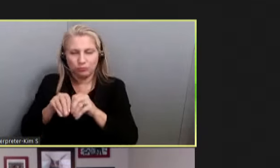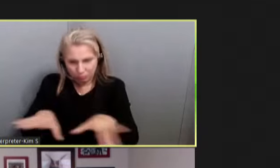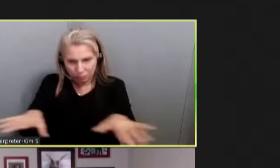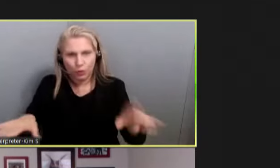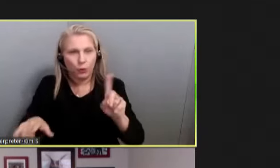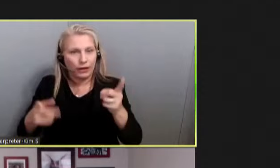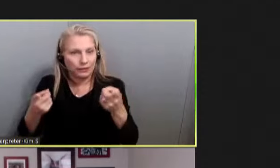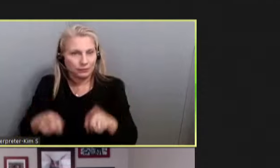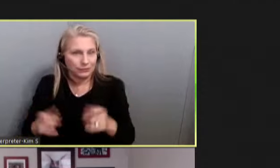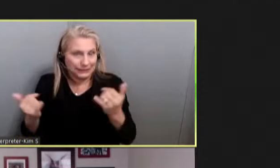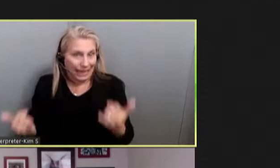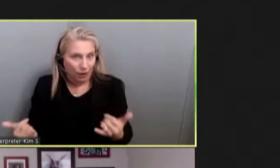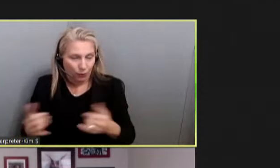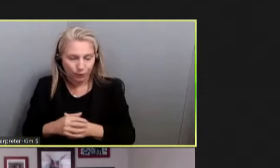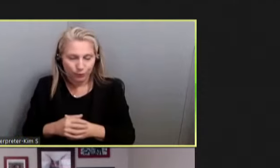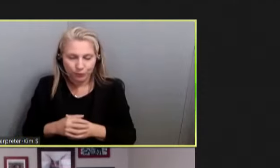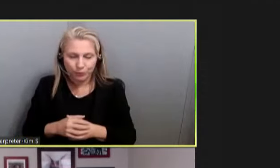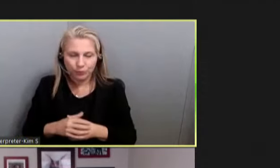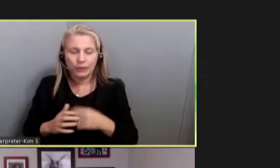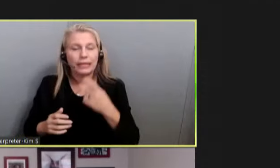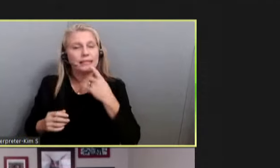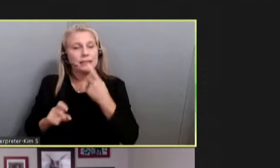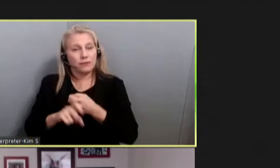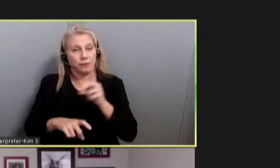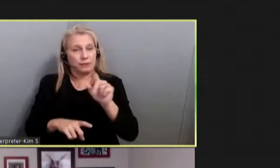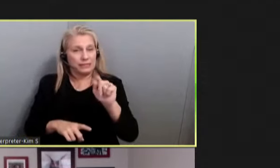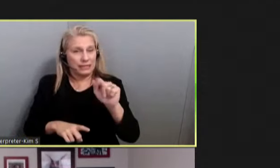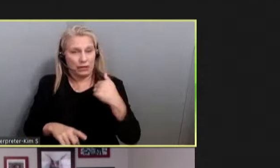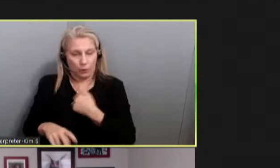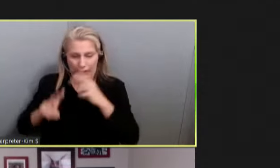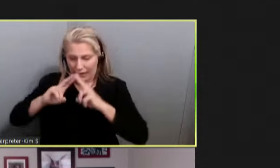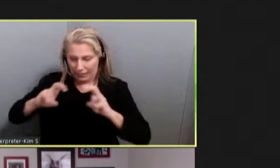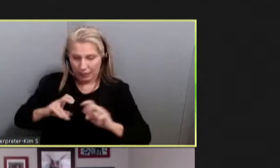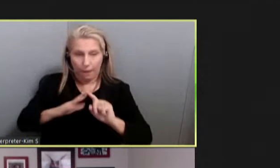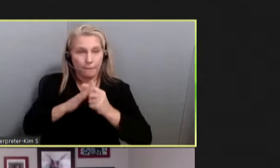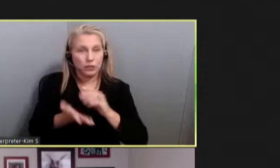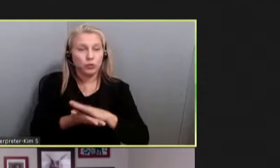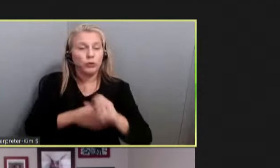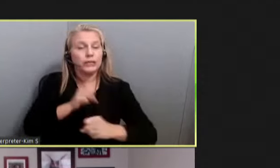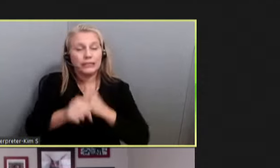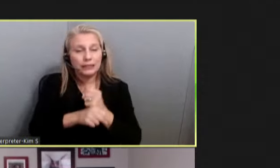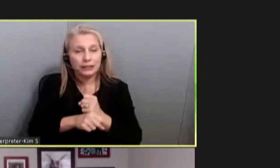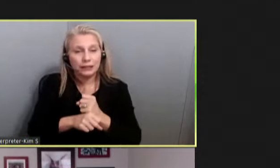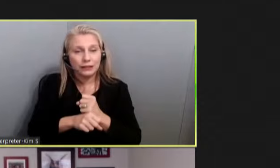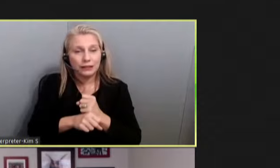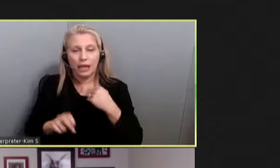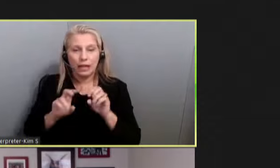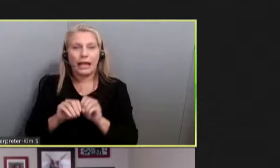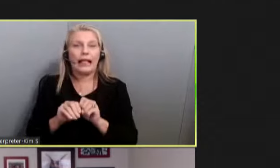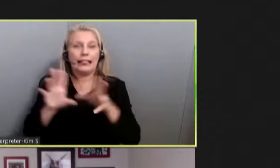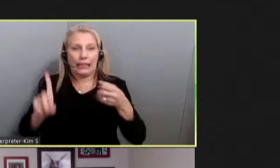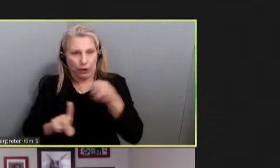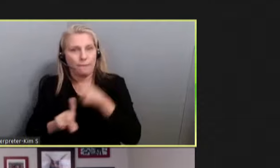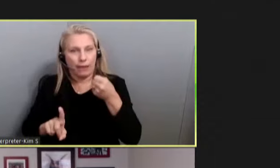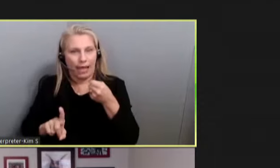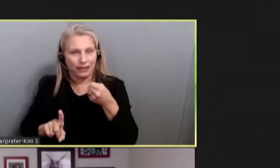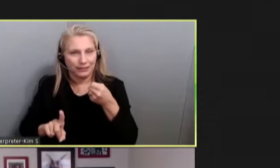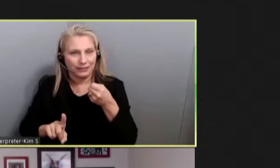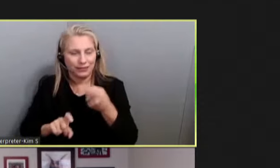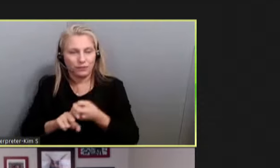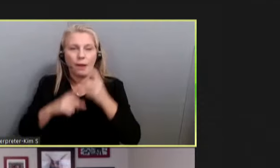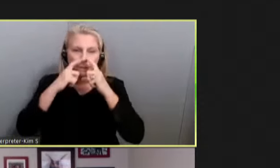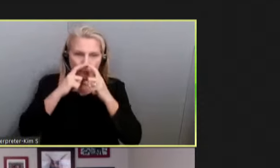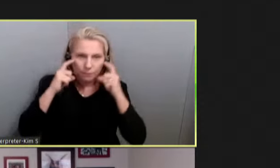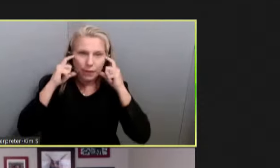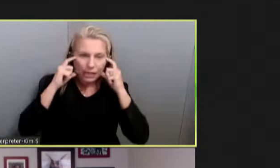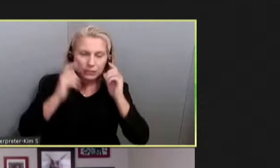now. Again, I can say from the data that we analyzed at the beginning of the school year, it did look like there was a clear impact from masks